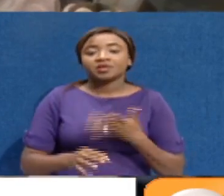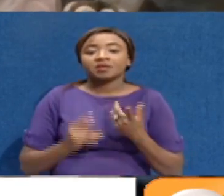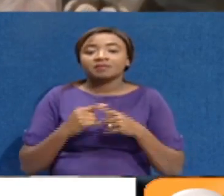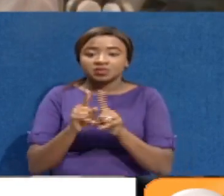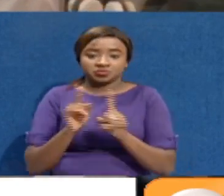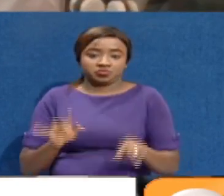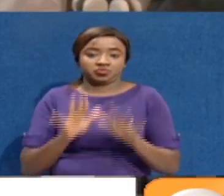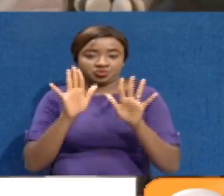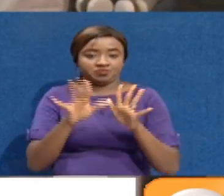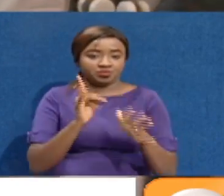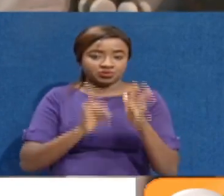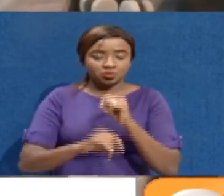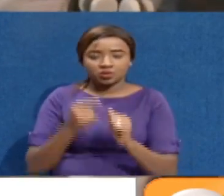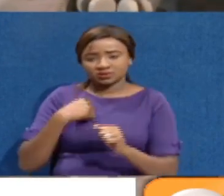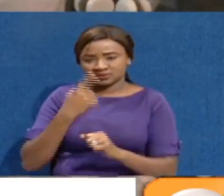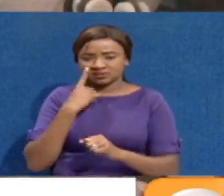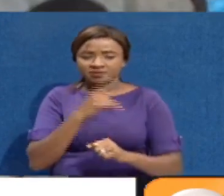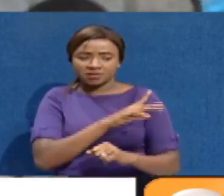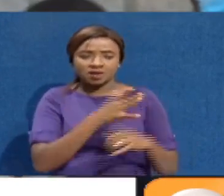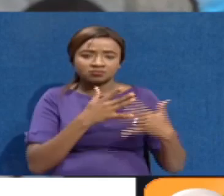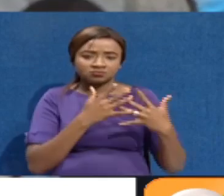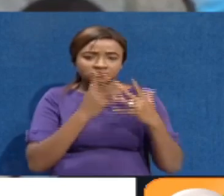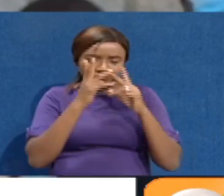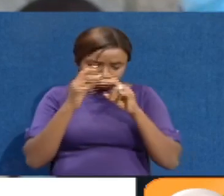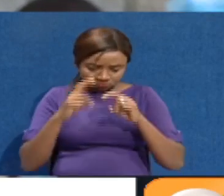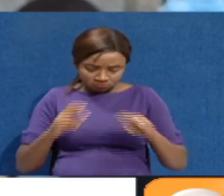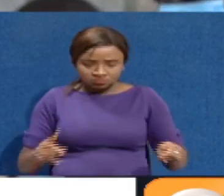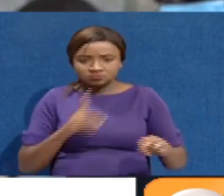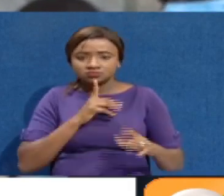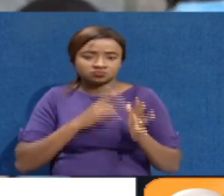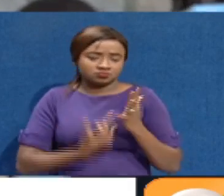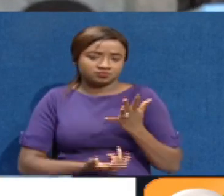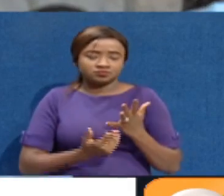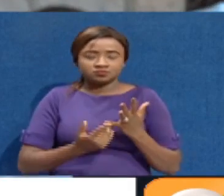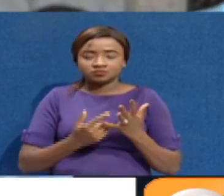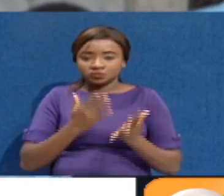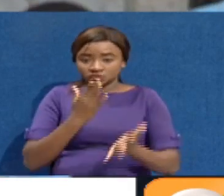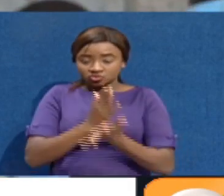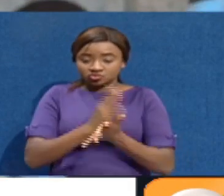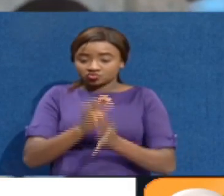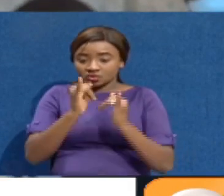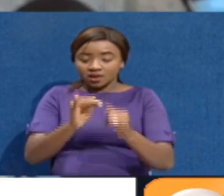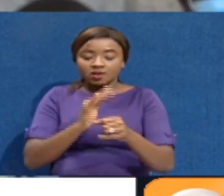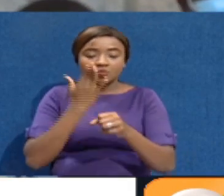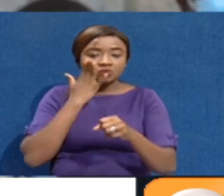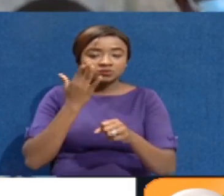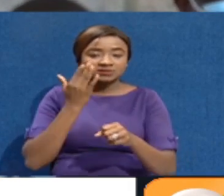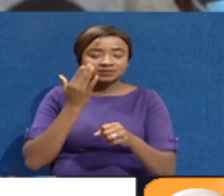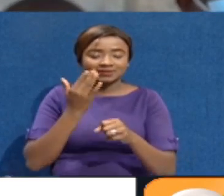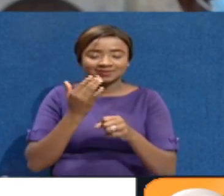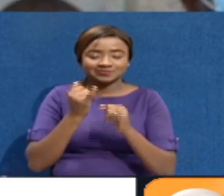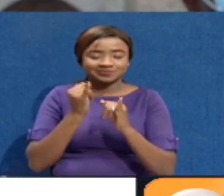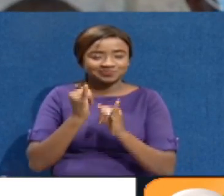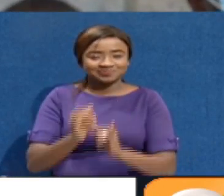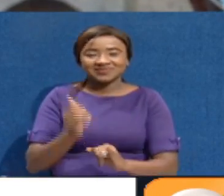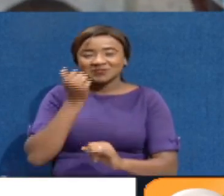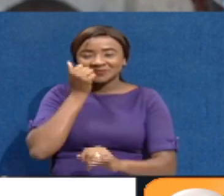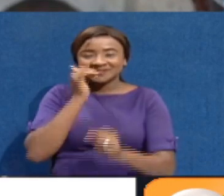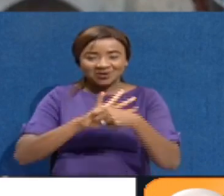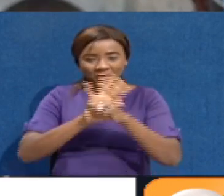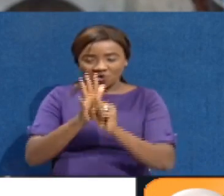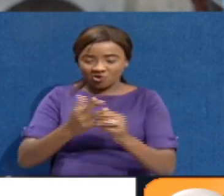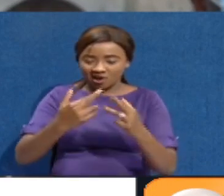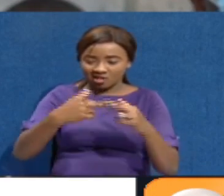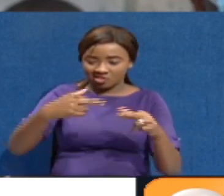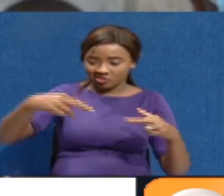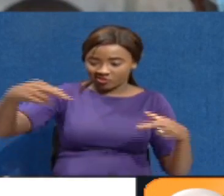from the scientific world, is that even though the variant is more transmissible, it is not more virulent